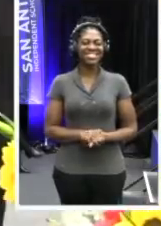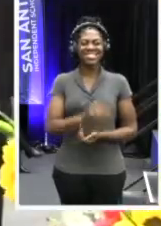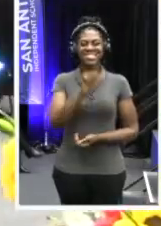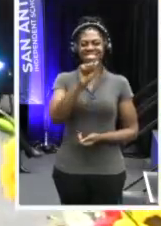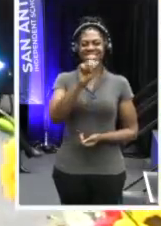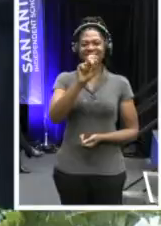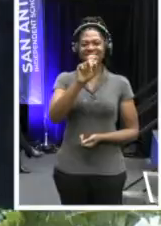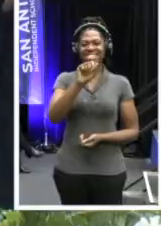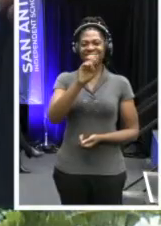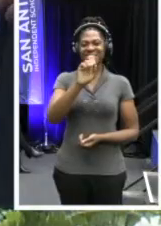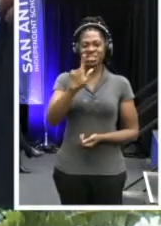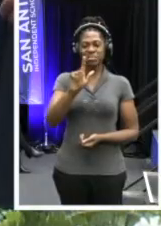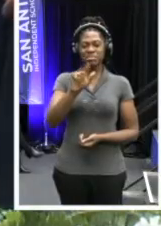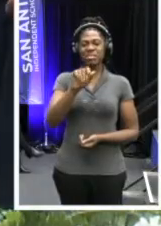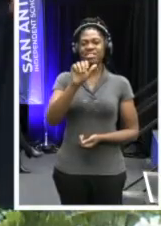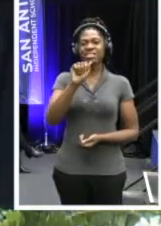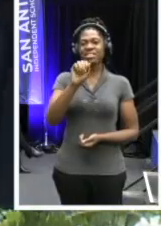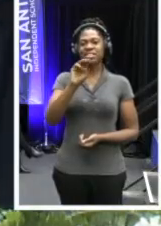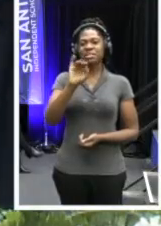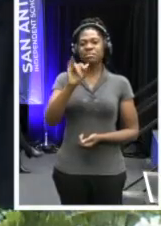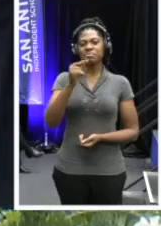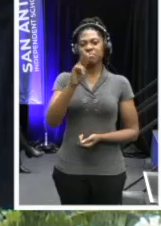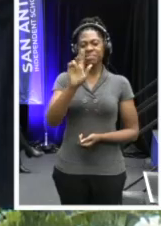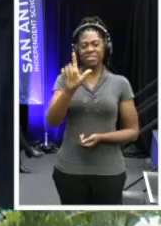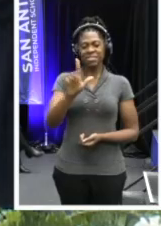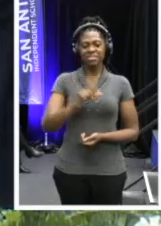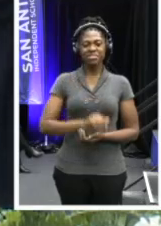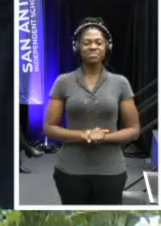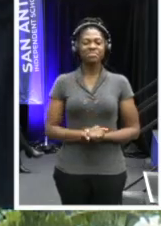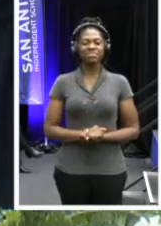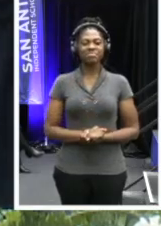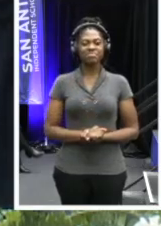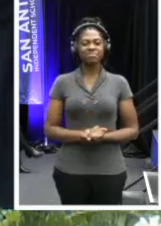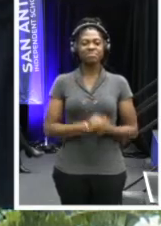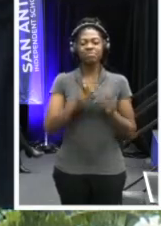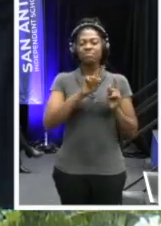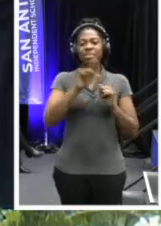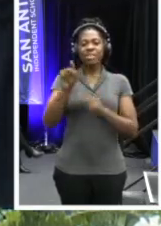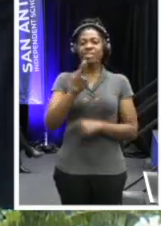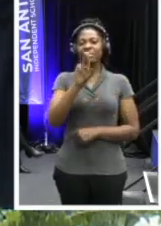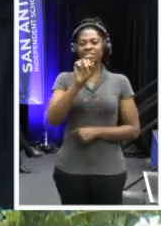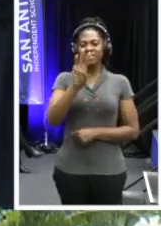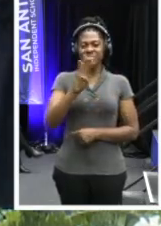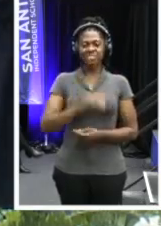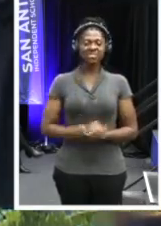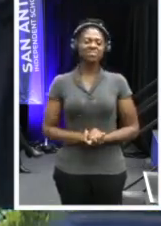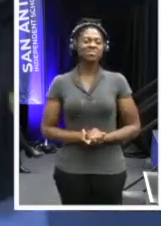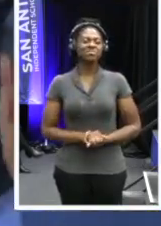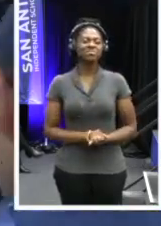Annabel Monique Almaguer will be attending the University of the Incarnate Word.